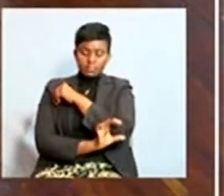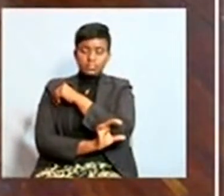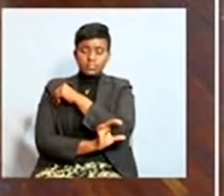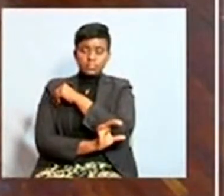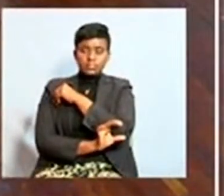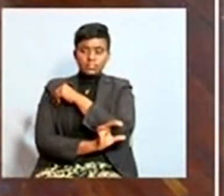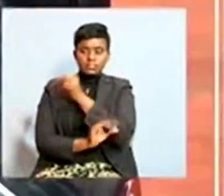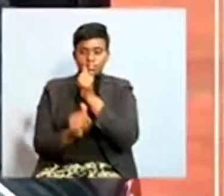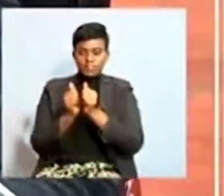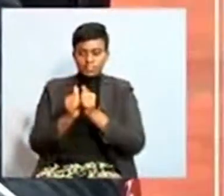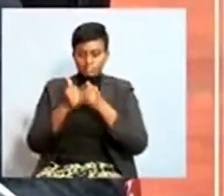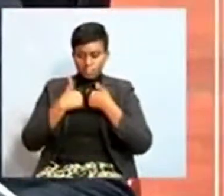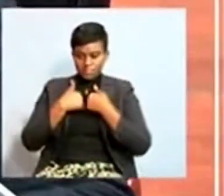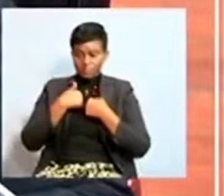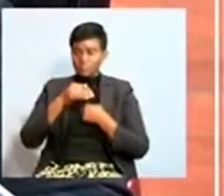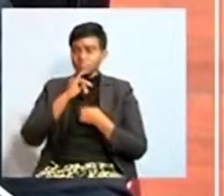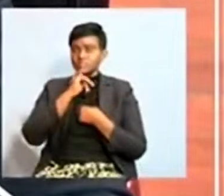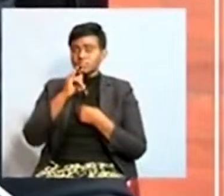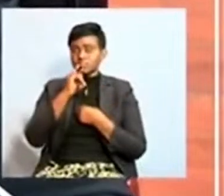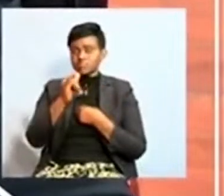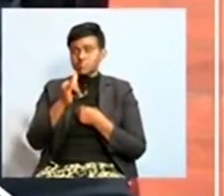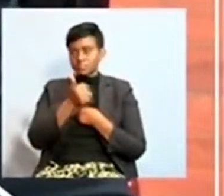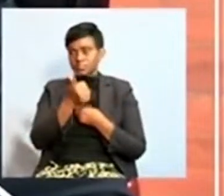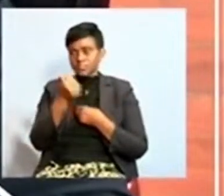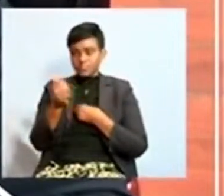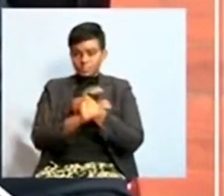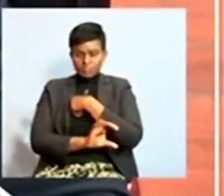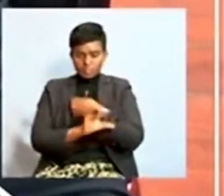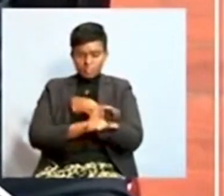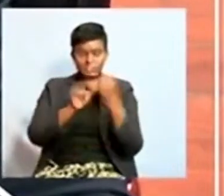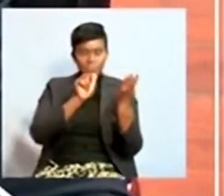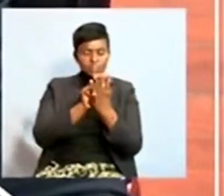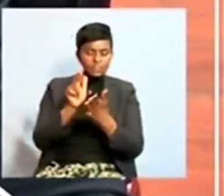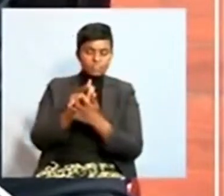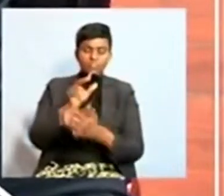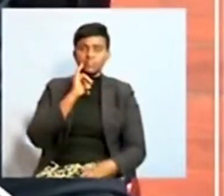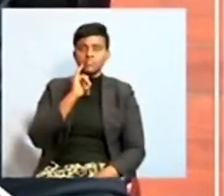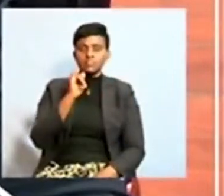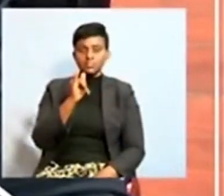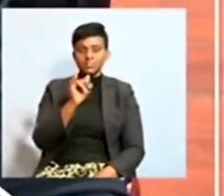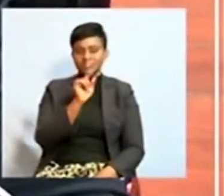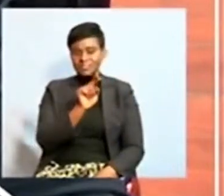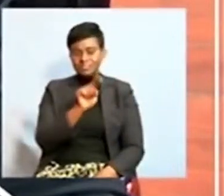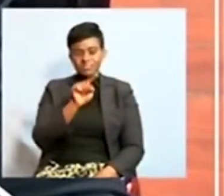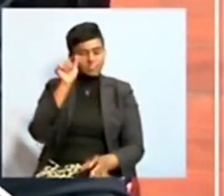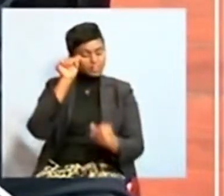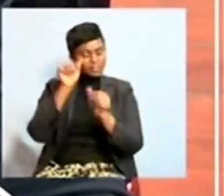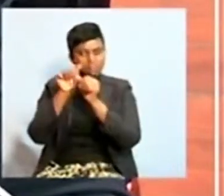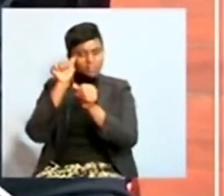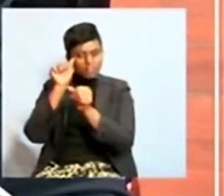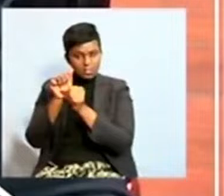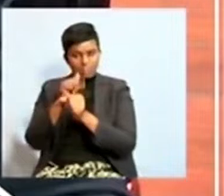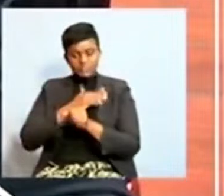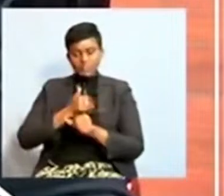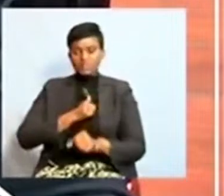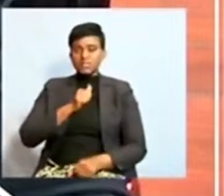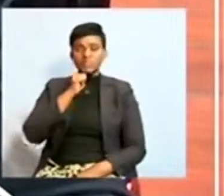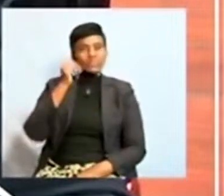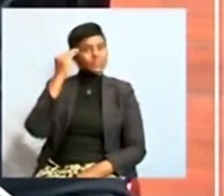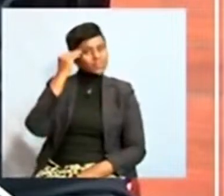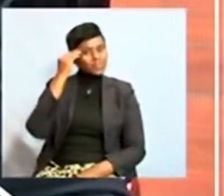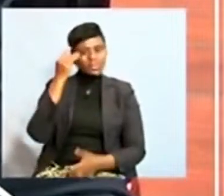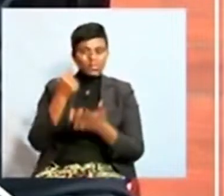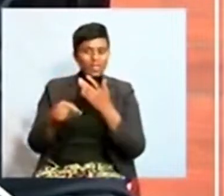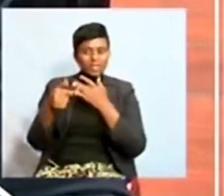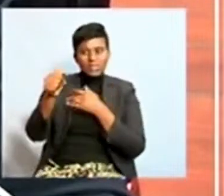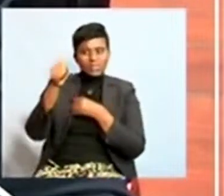that have not yet signed to this treaty. I don't know. What do